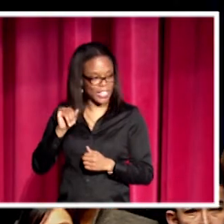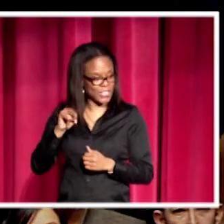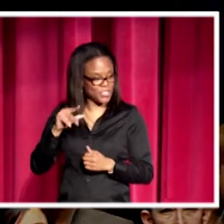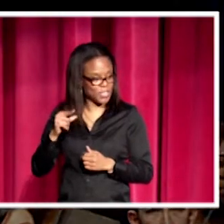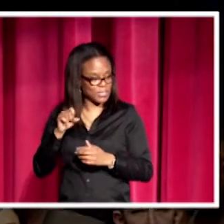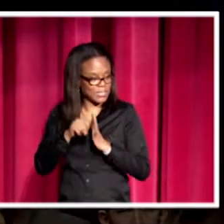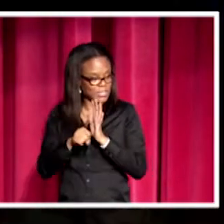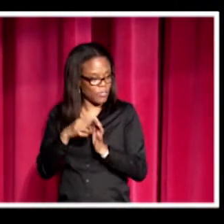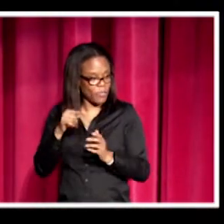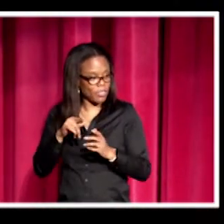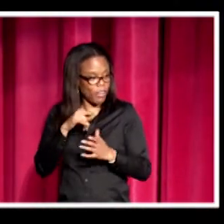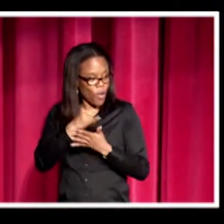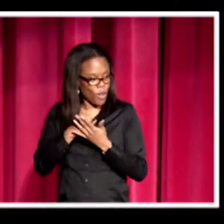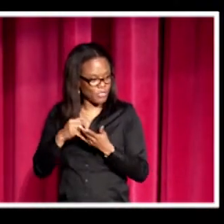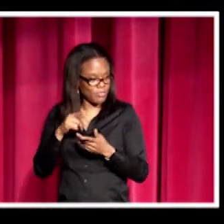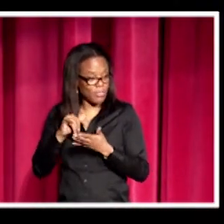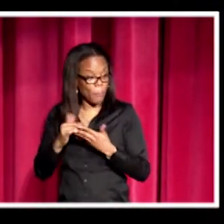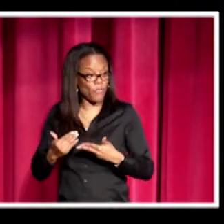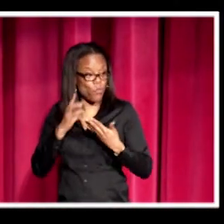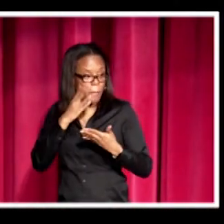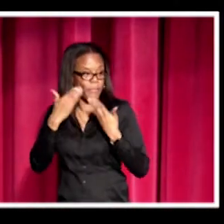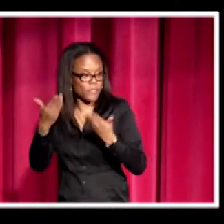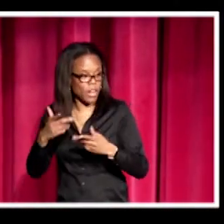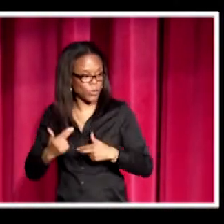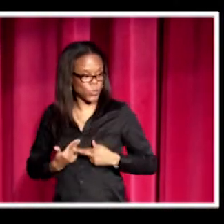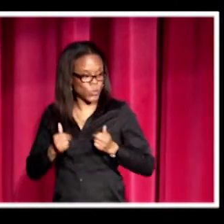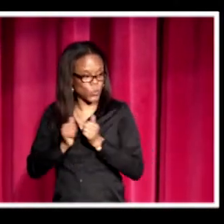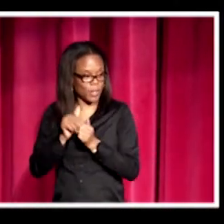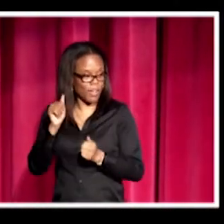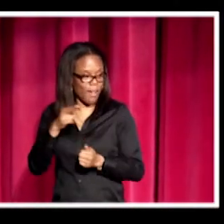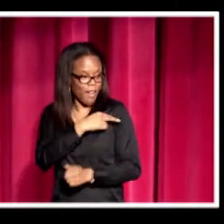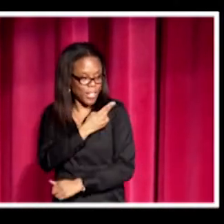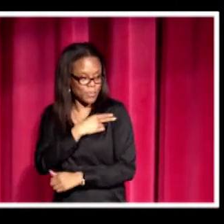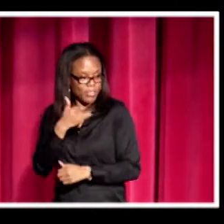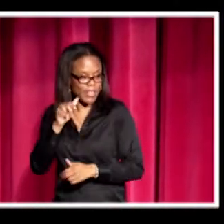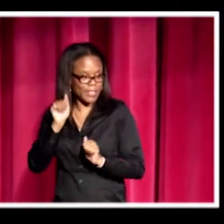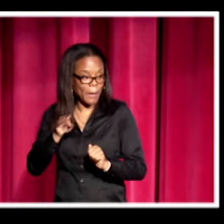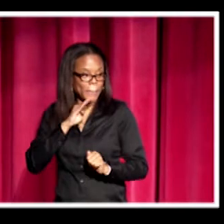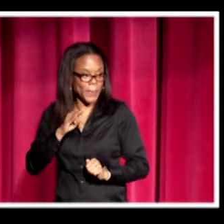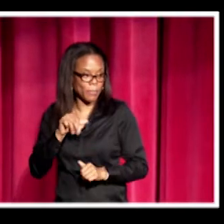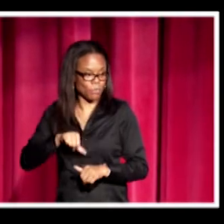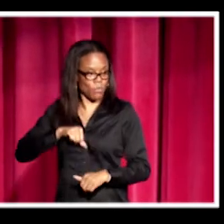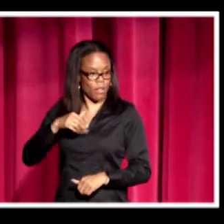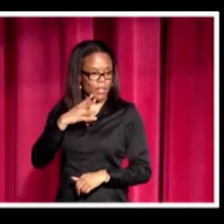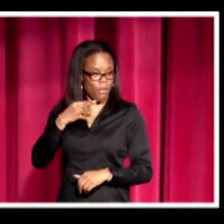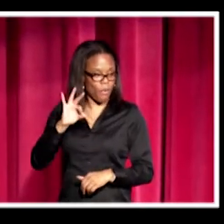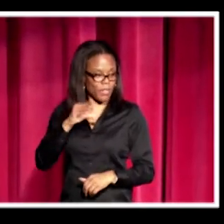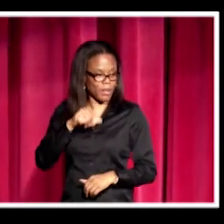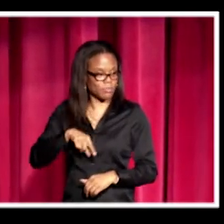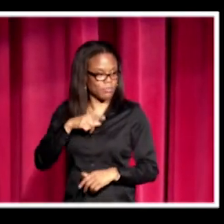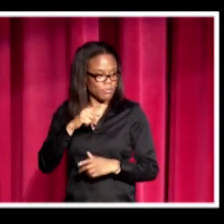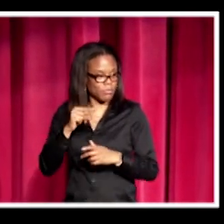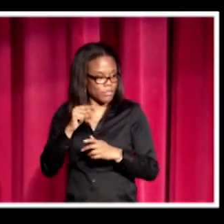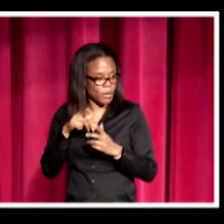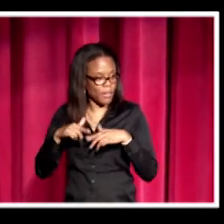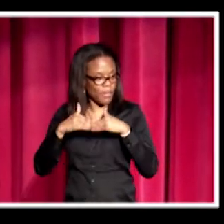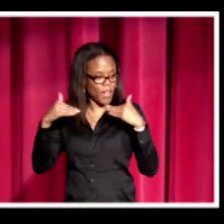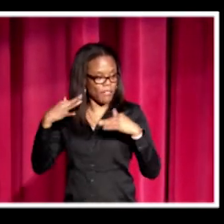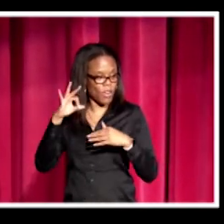will provide residents with a hospital they can be proud of, with every level of care that they